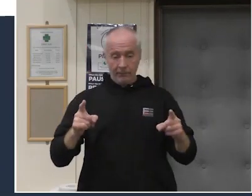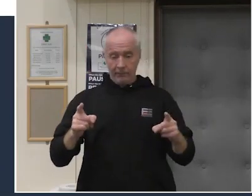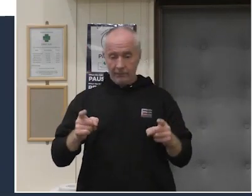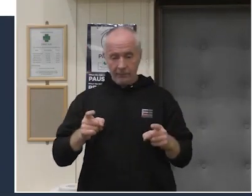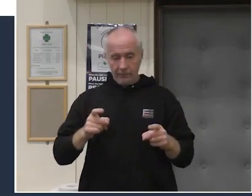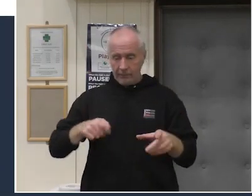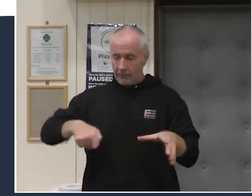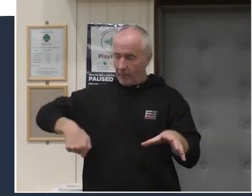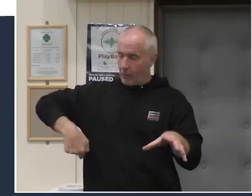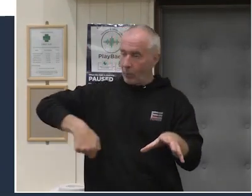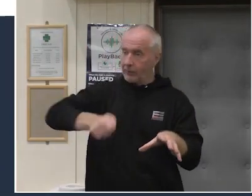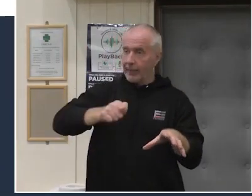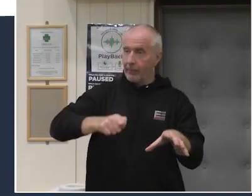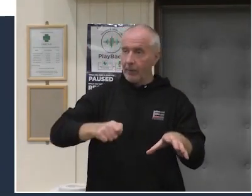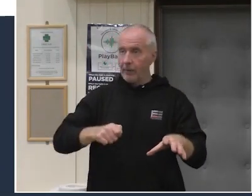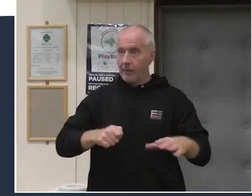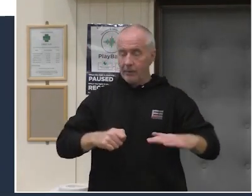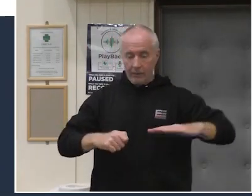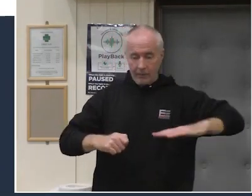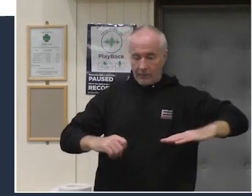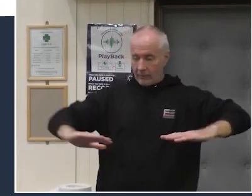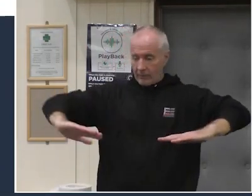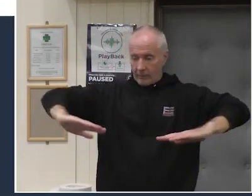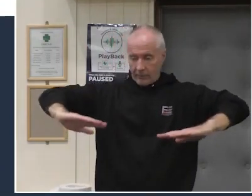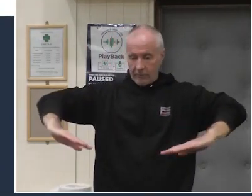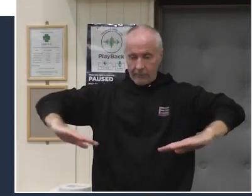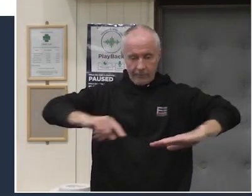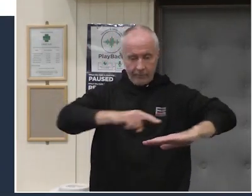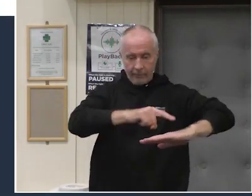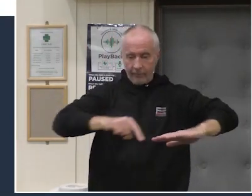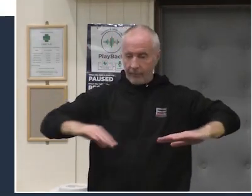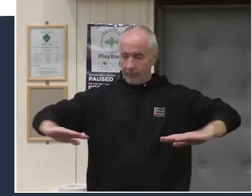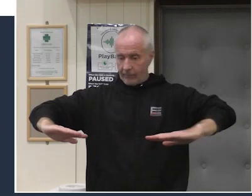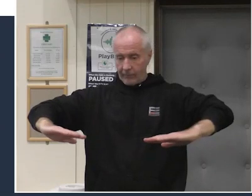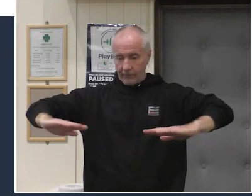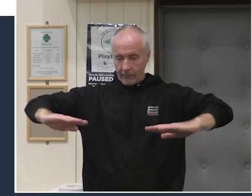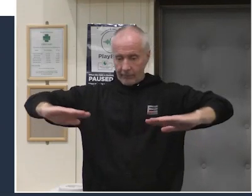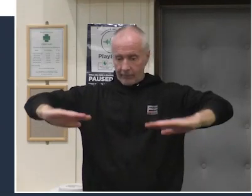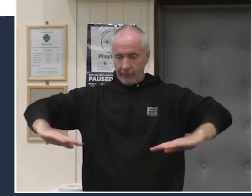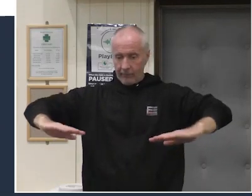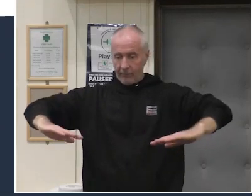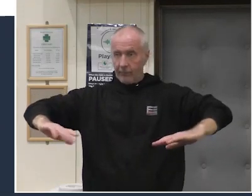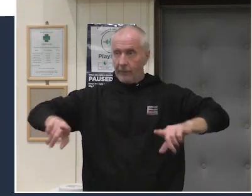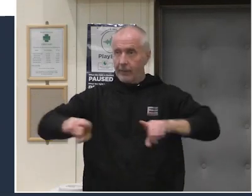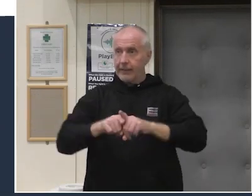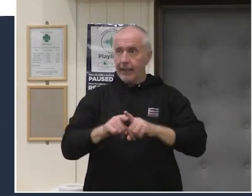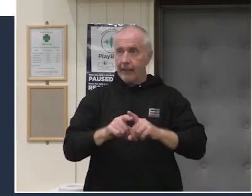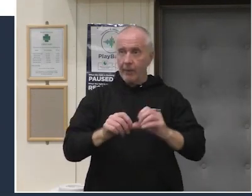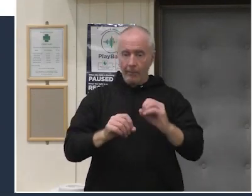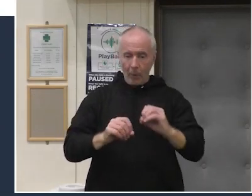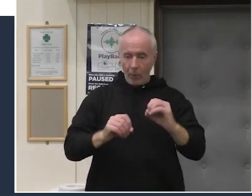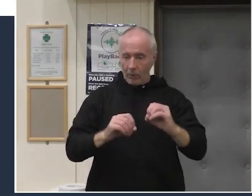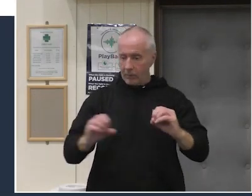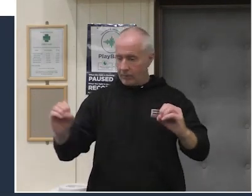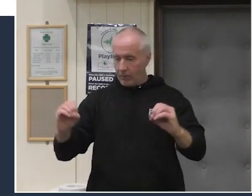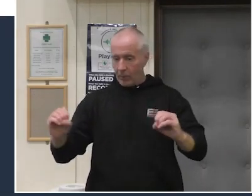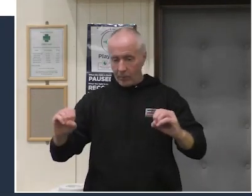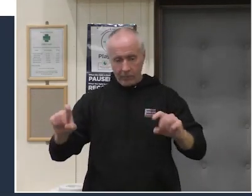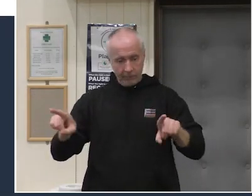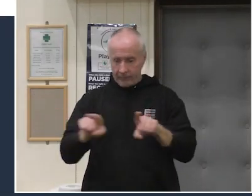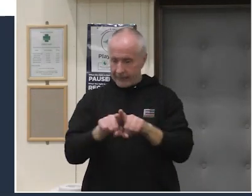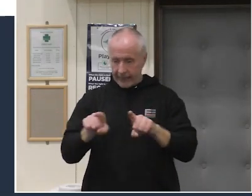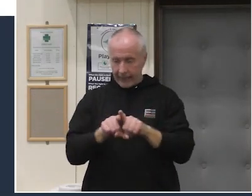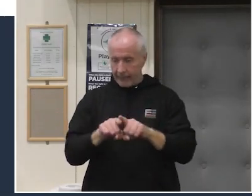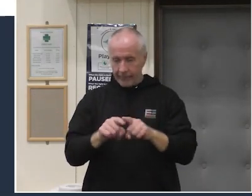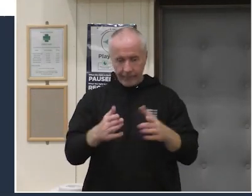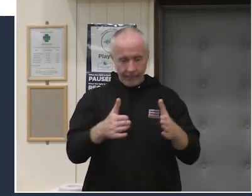the physical pool table with all of its velocities and all of its positions? Just